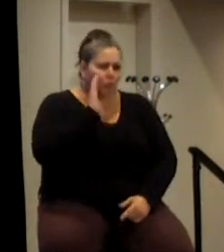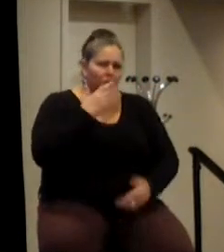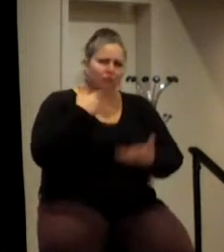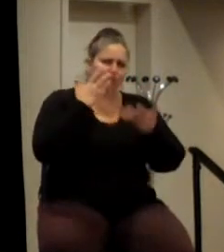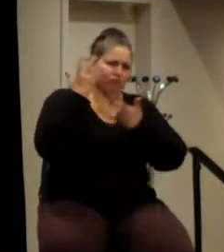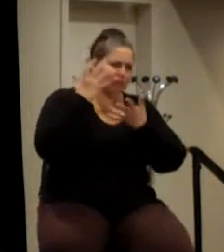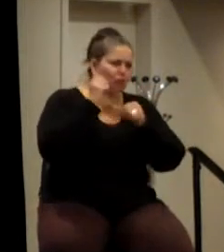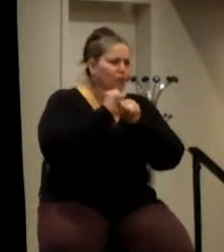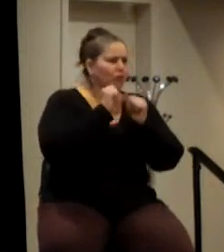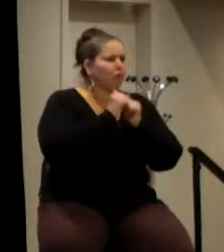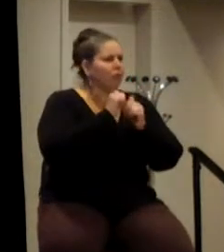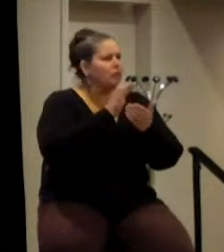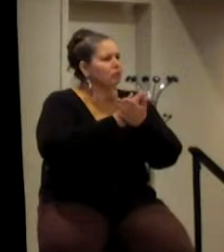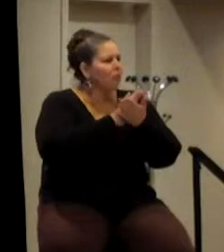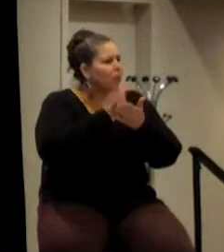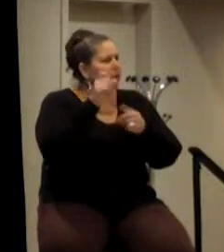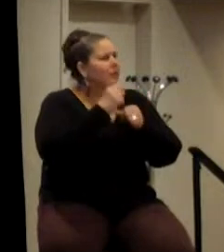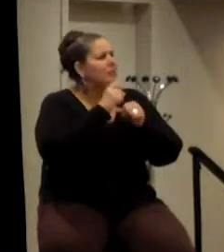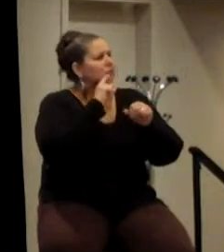actively in the schools.